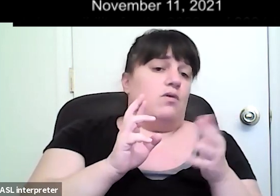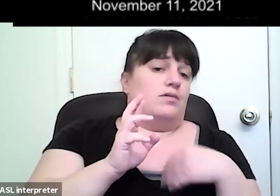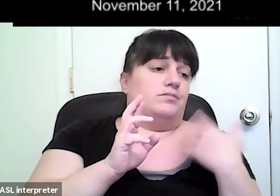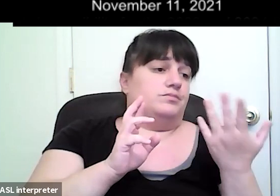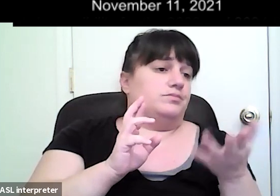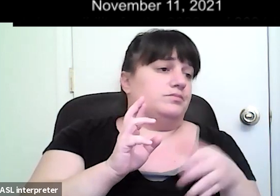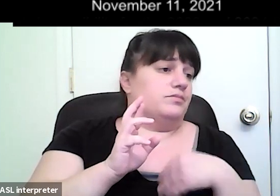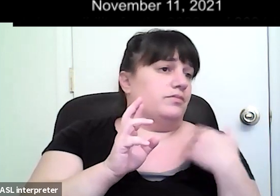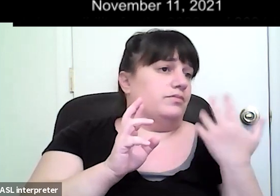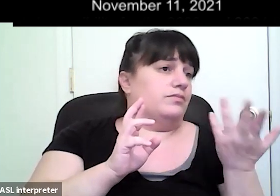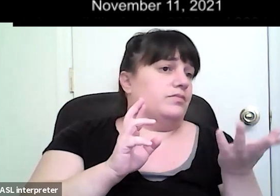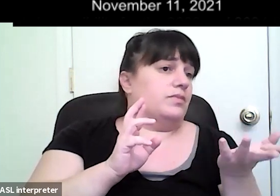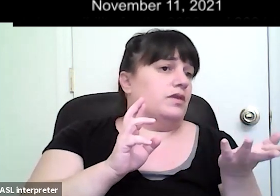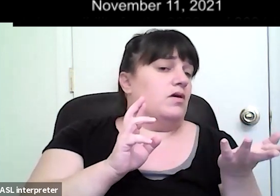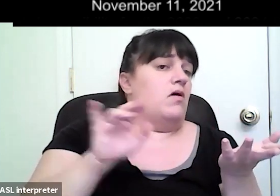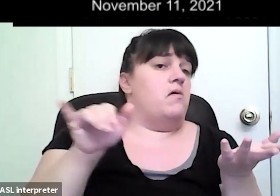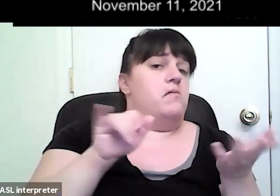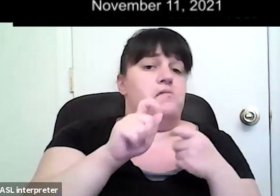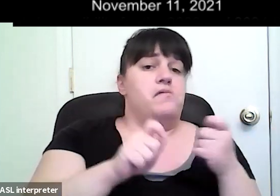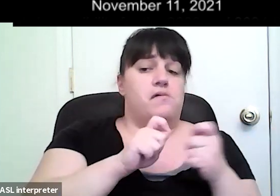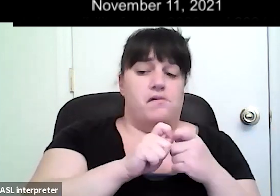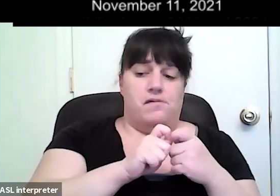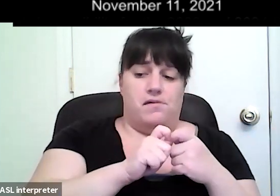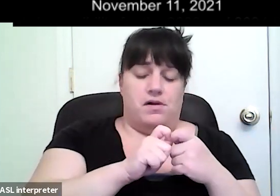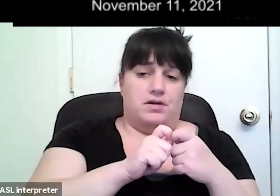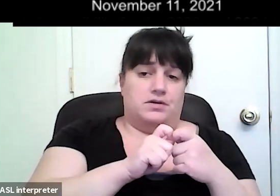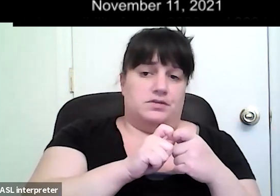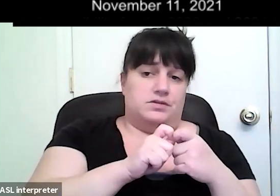it could be like specifically